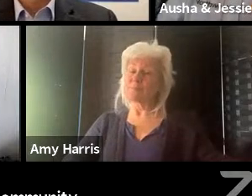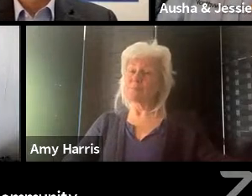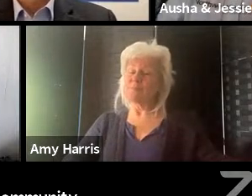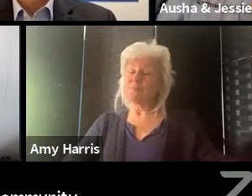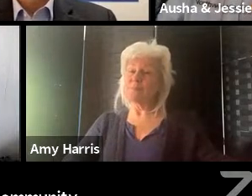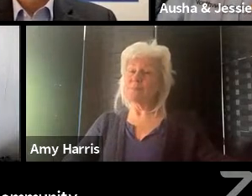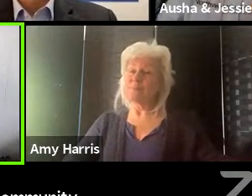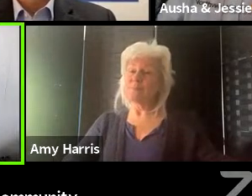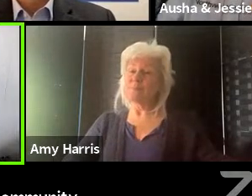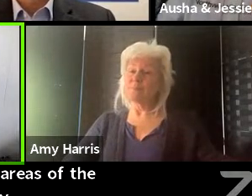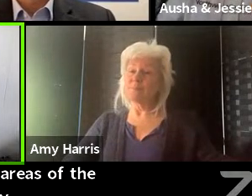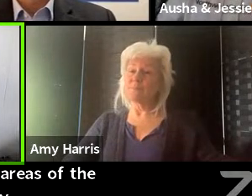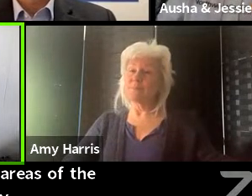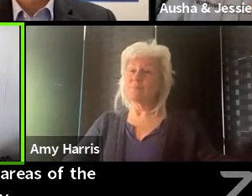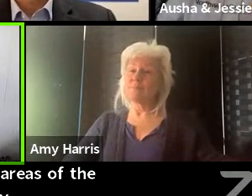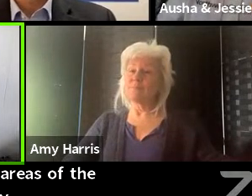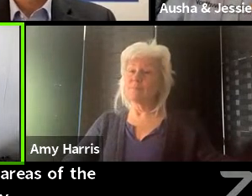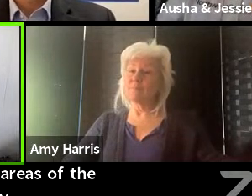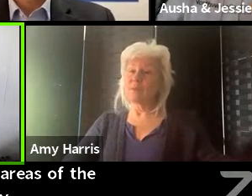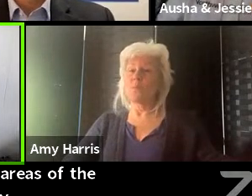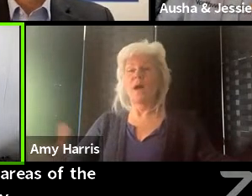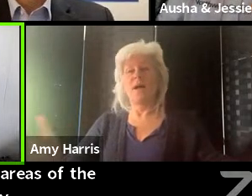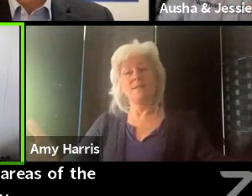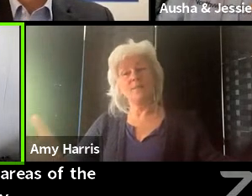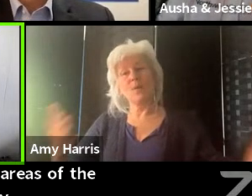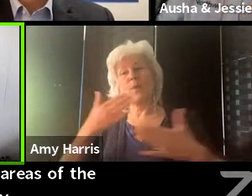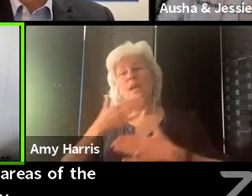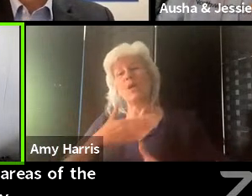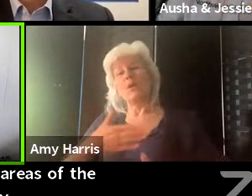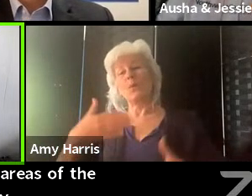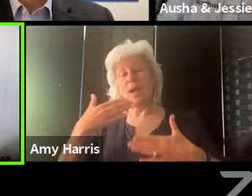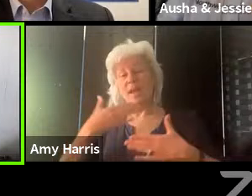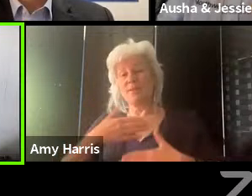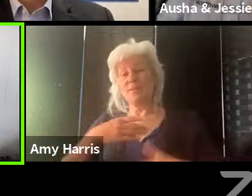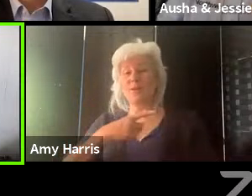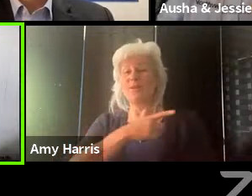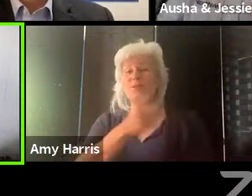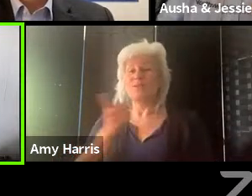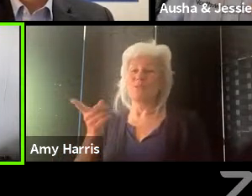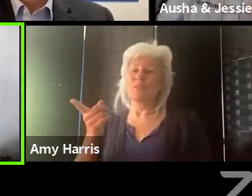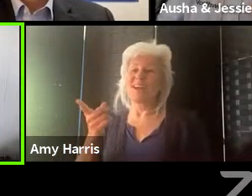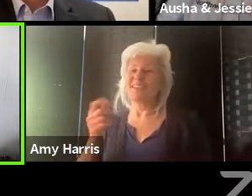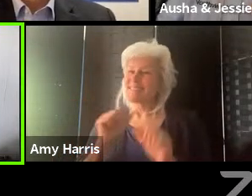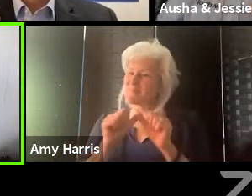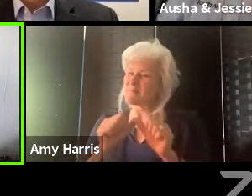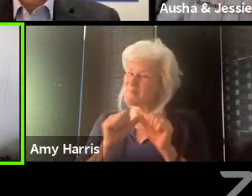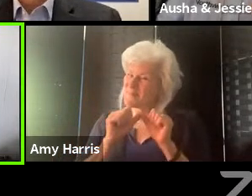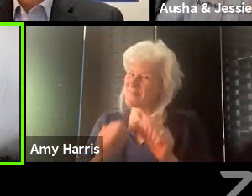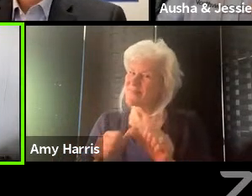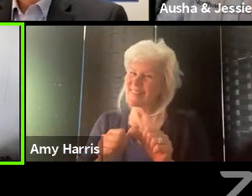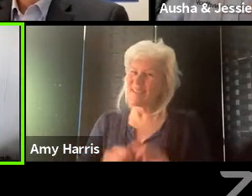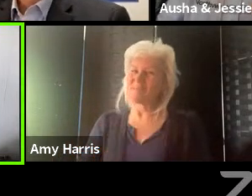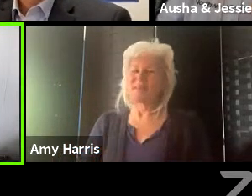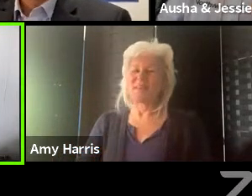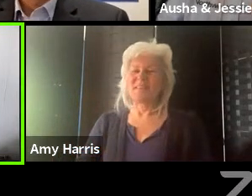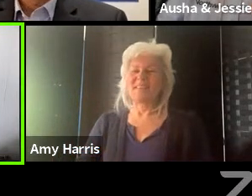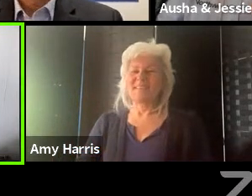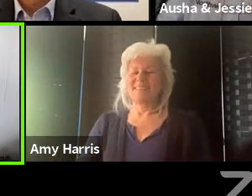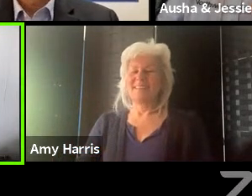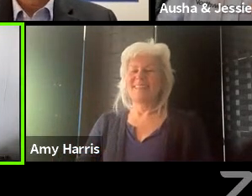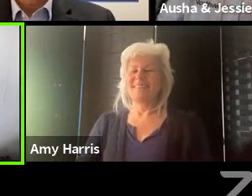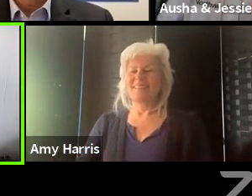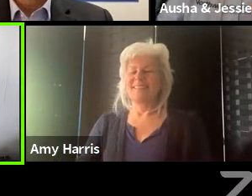Mm-hmm. Absolutely. Well, we're also grateful that you all stuck with, with the